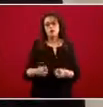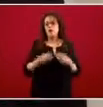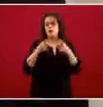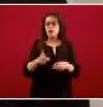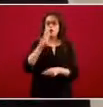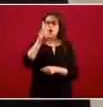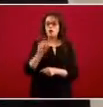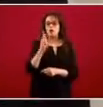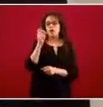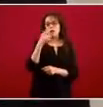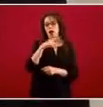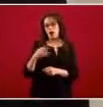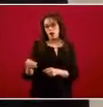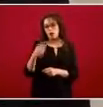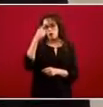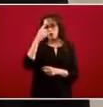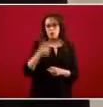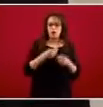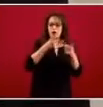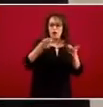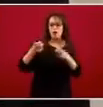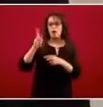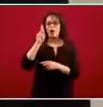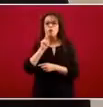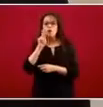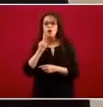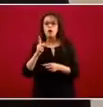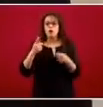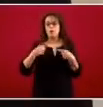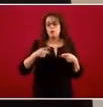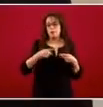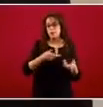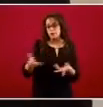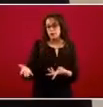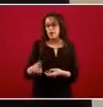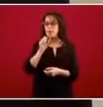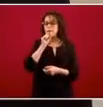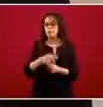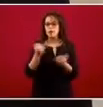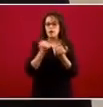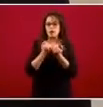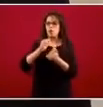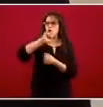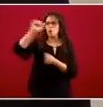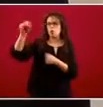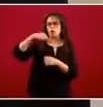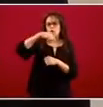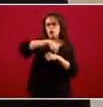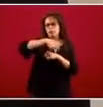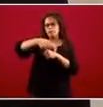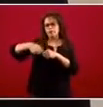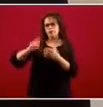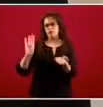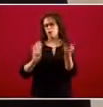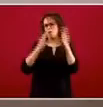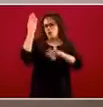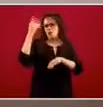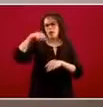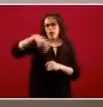committee. All of these measures are to avoid these medications to have